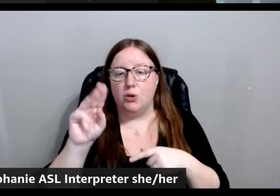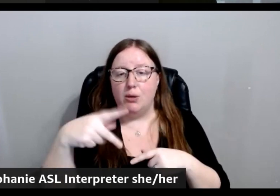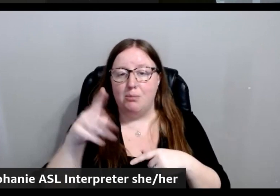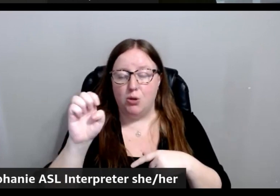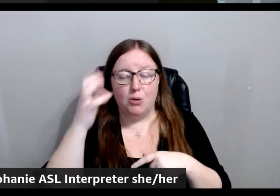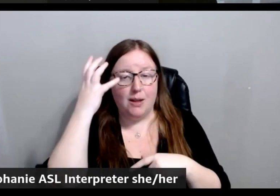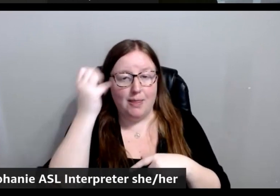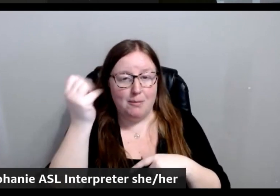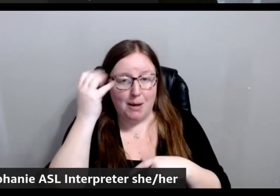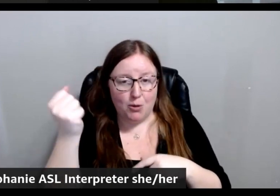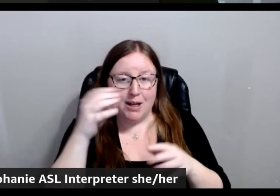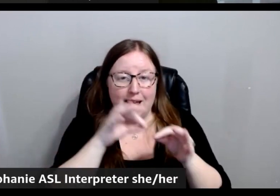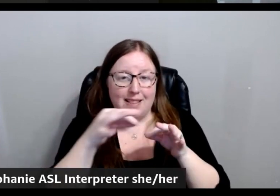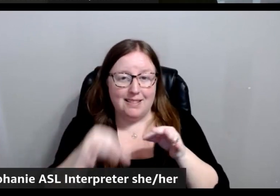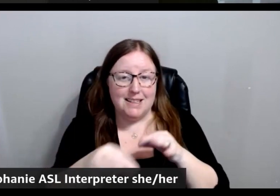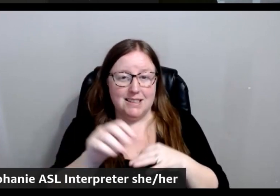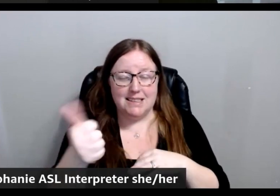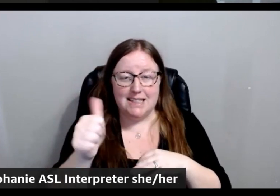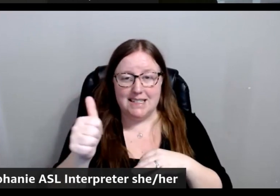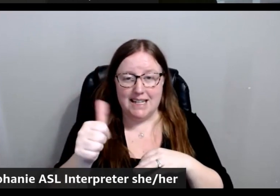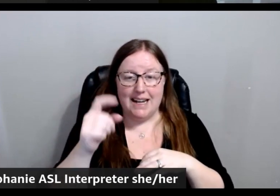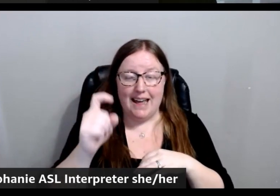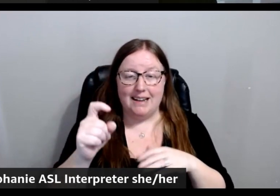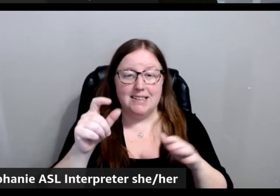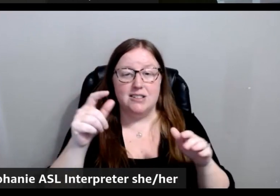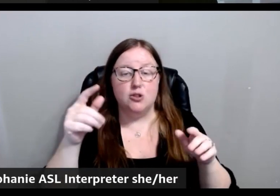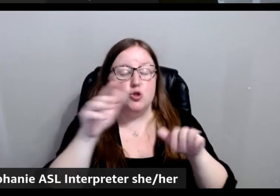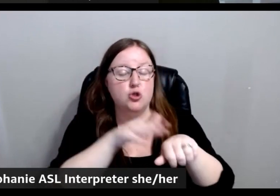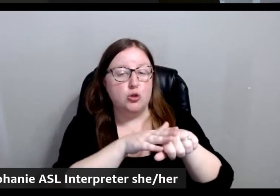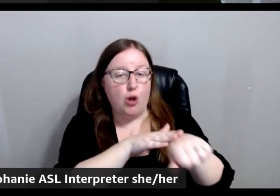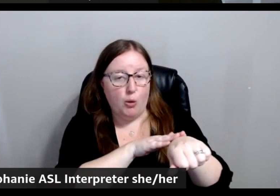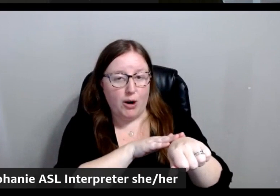memory and the latency is 10x lower in